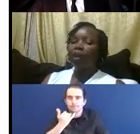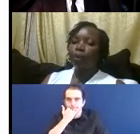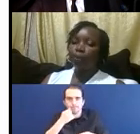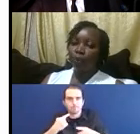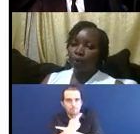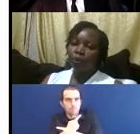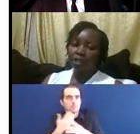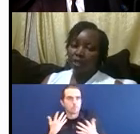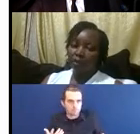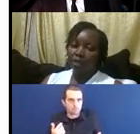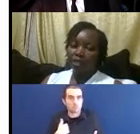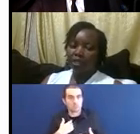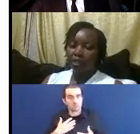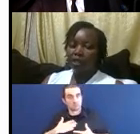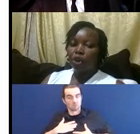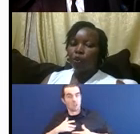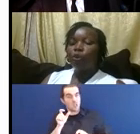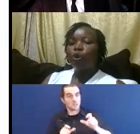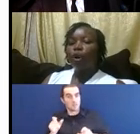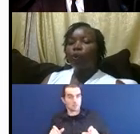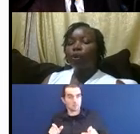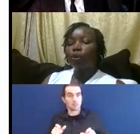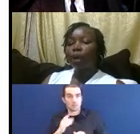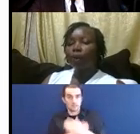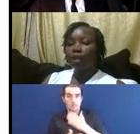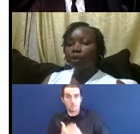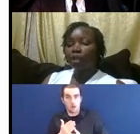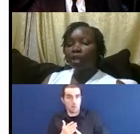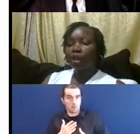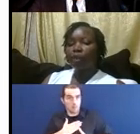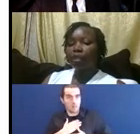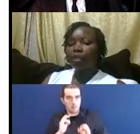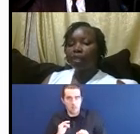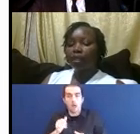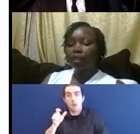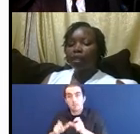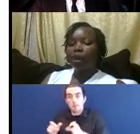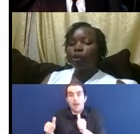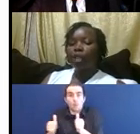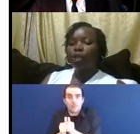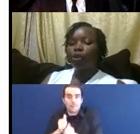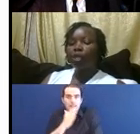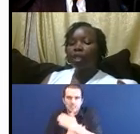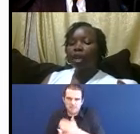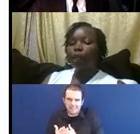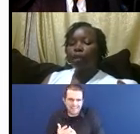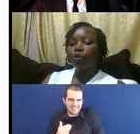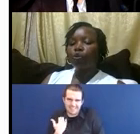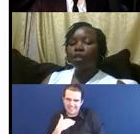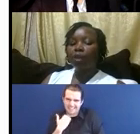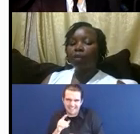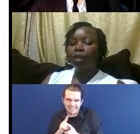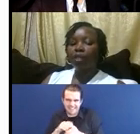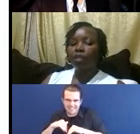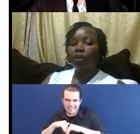rather than people with disabilities. When you're talking about the UNCRPD, we shall use the term persons